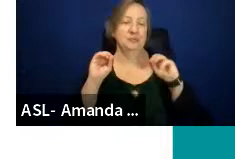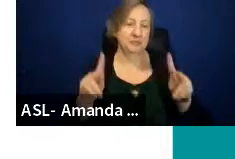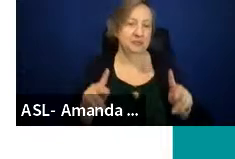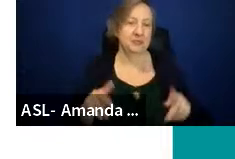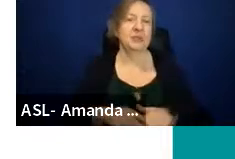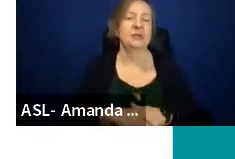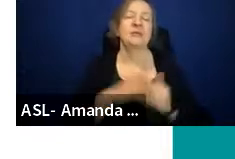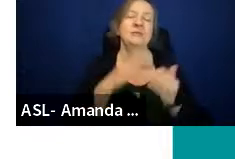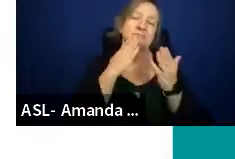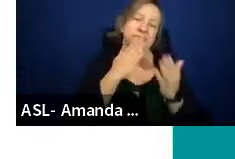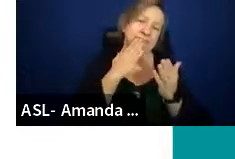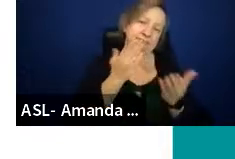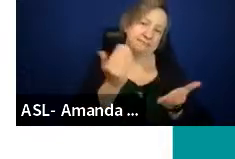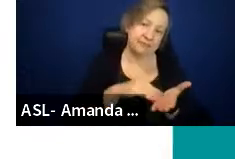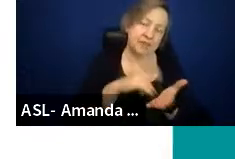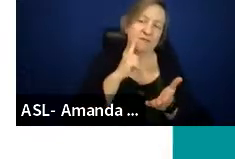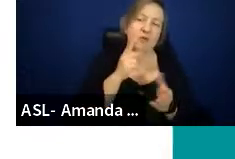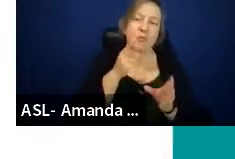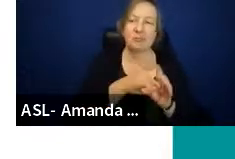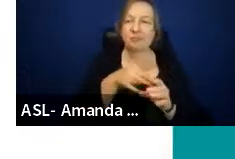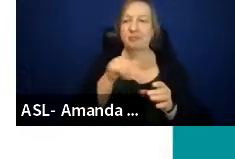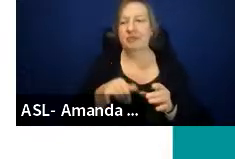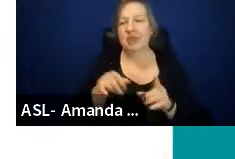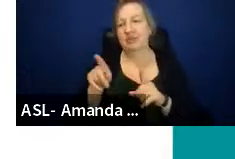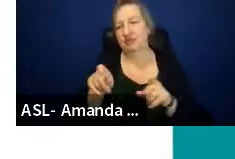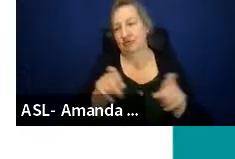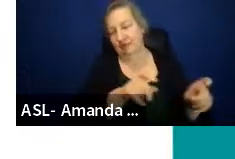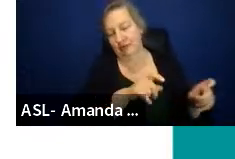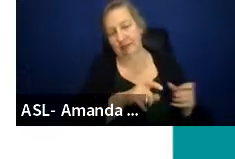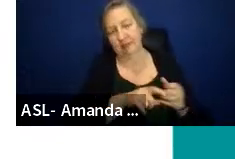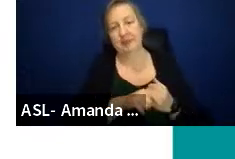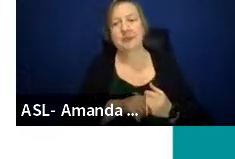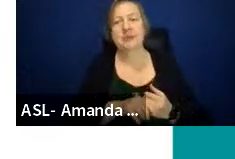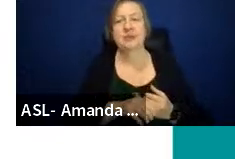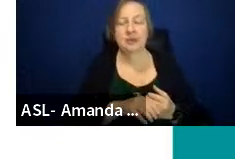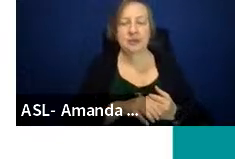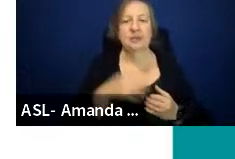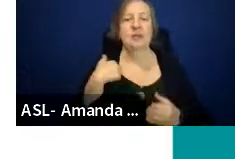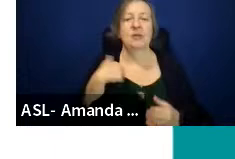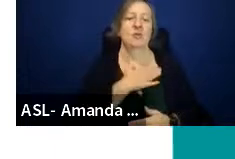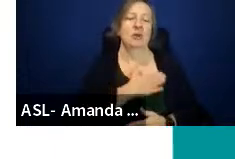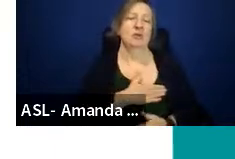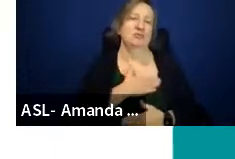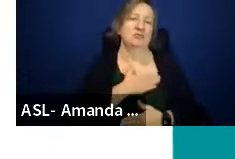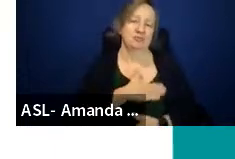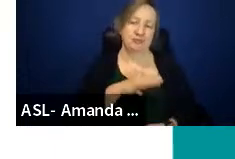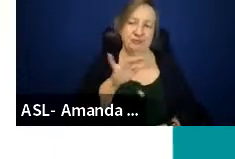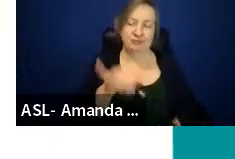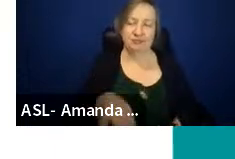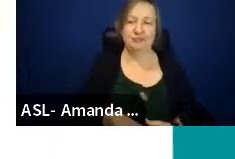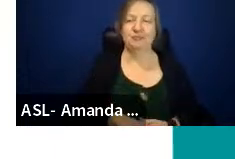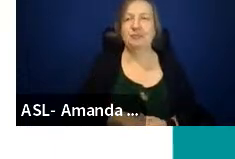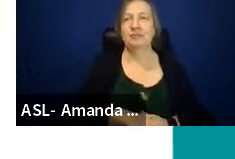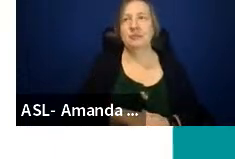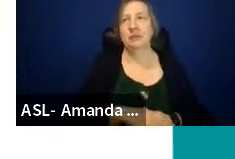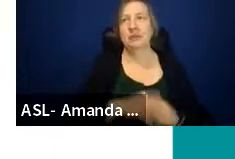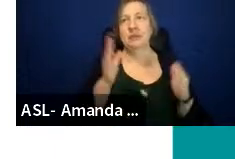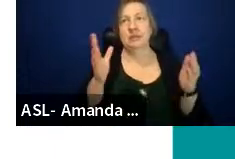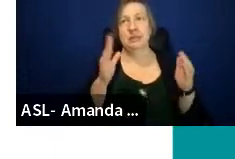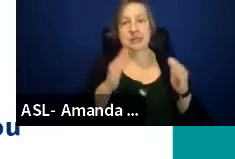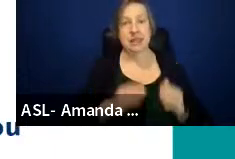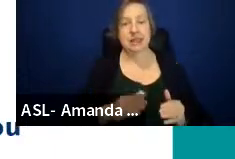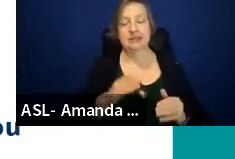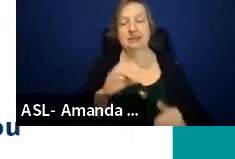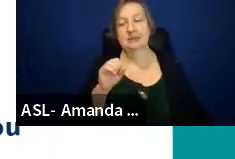you again for participating in that survey. We appreciate that. Let's get to the next